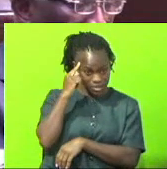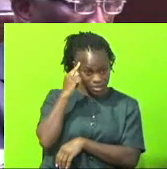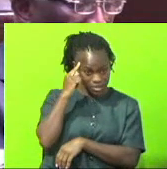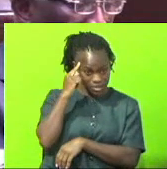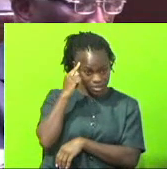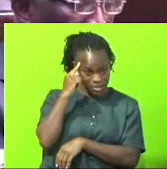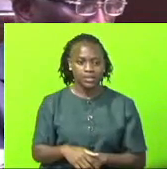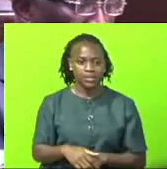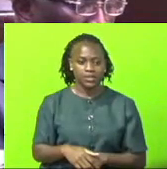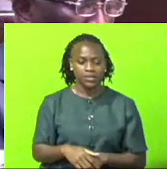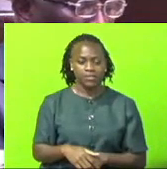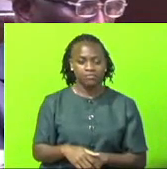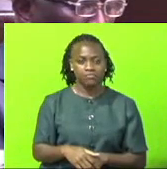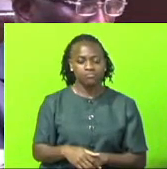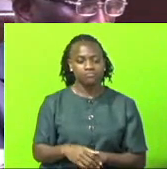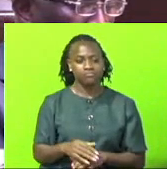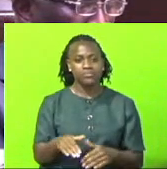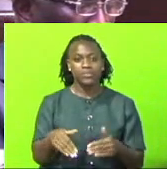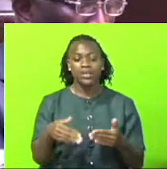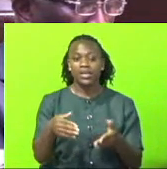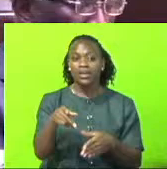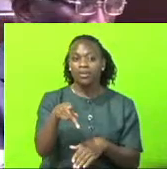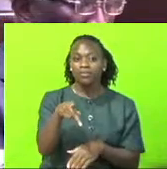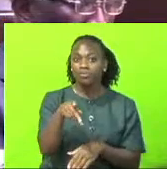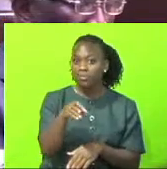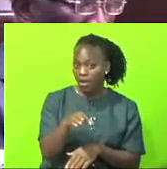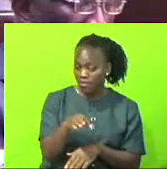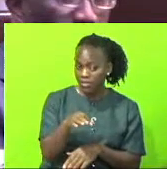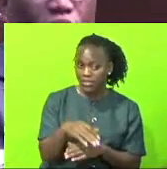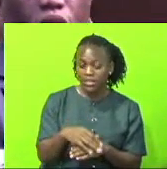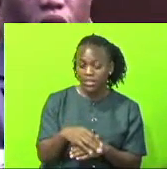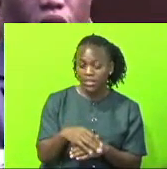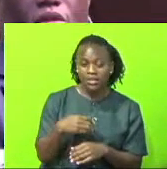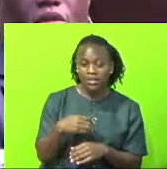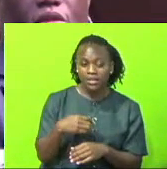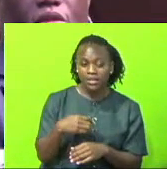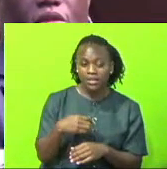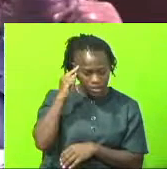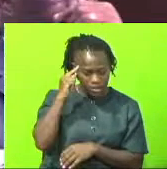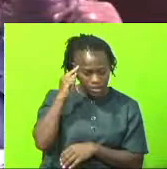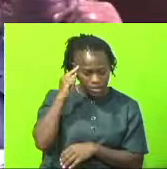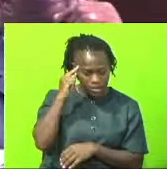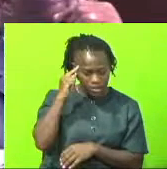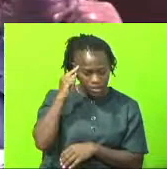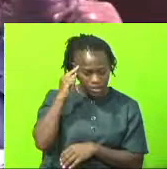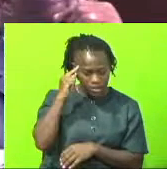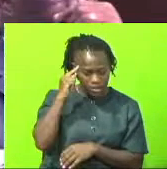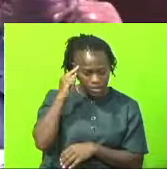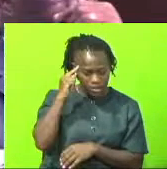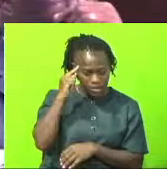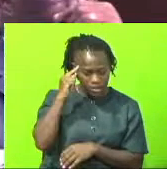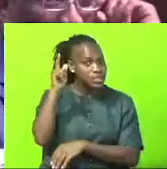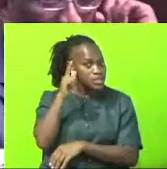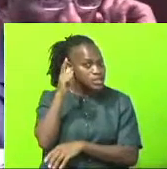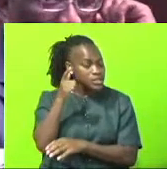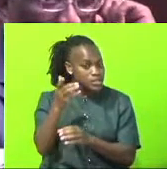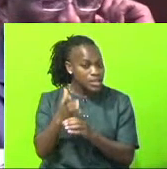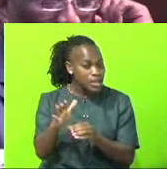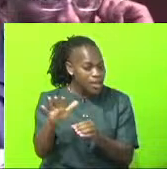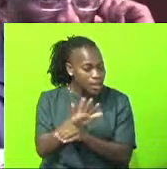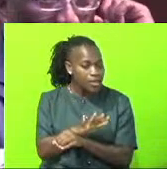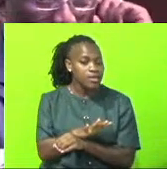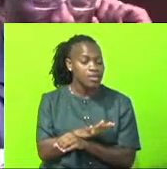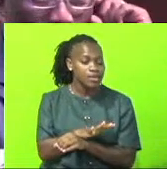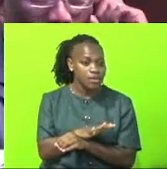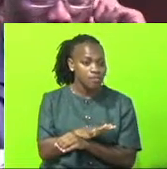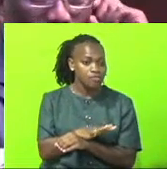learned professor, Mr. Speaker, I think that if we are listening to him very well, and